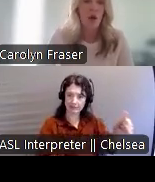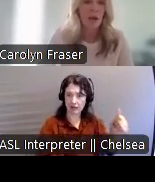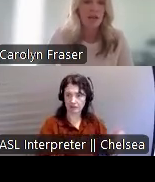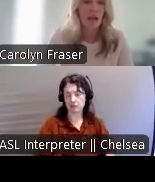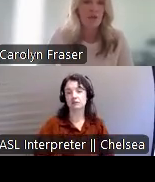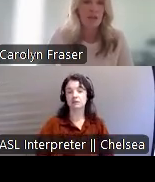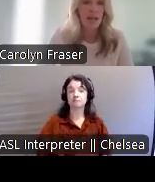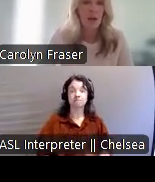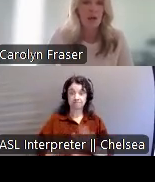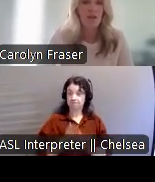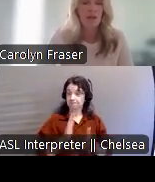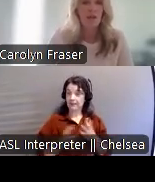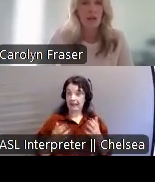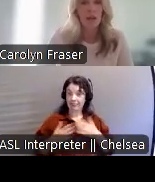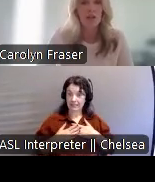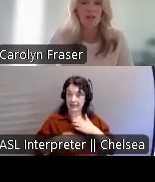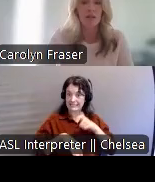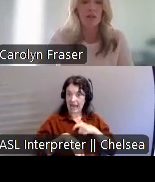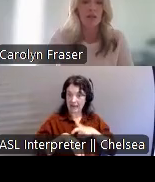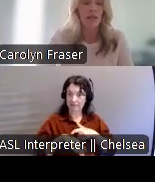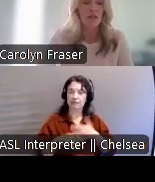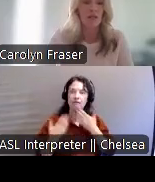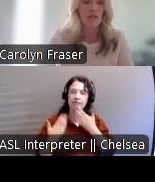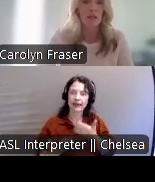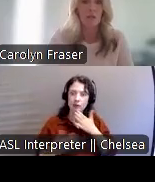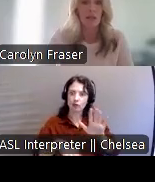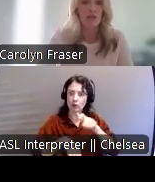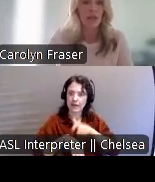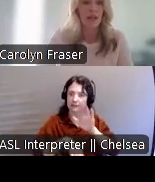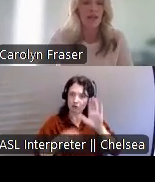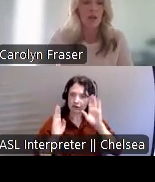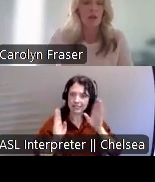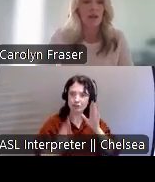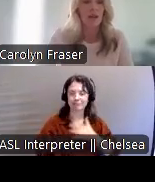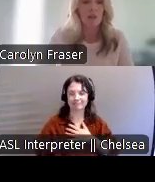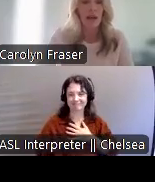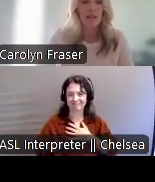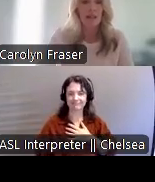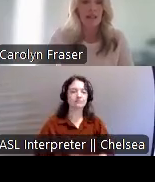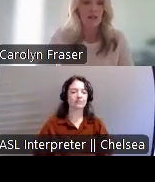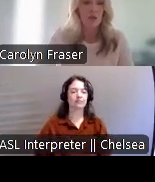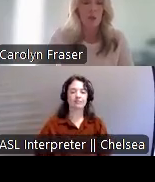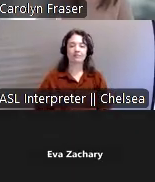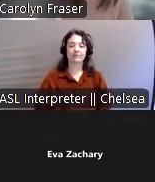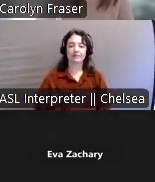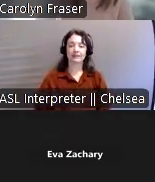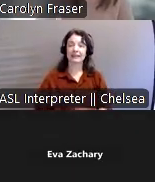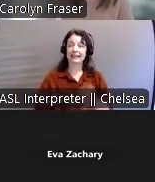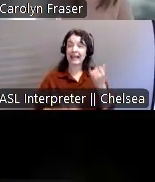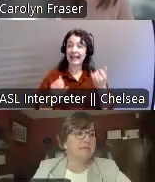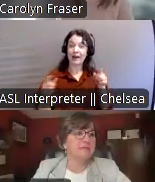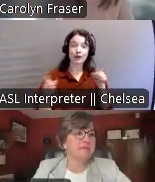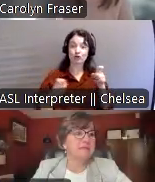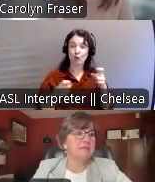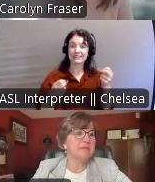that's all my time for today. I want to thank you very much for your time and attention. It's been a pleasure, and I will pass the control over to